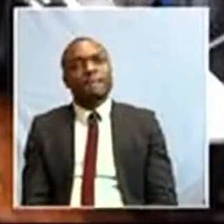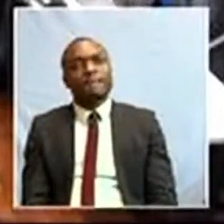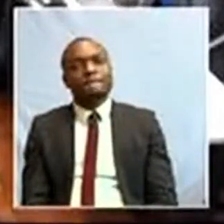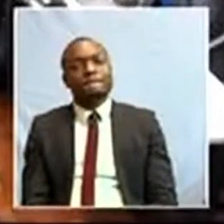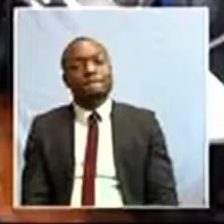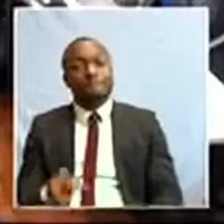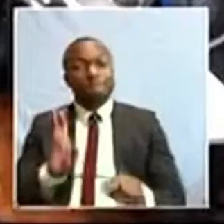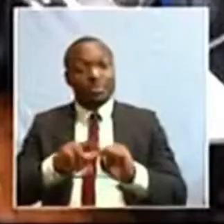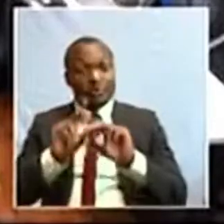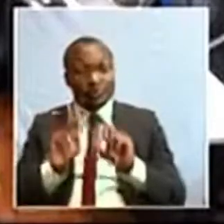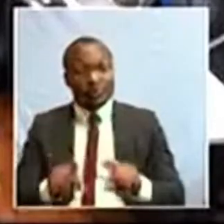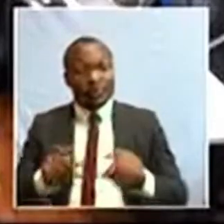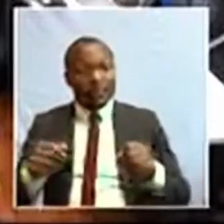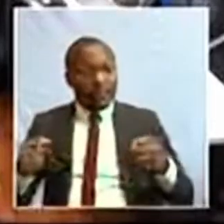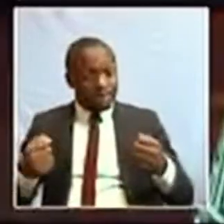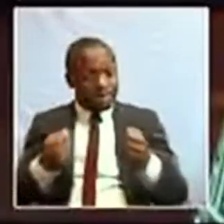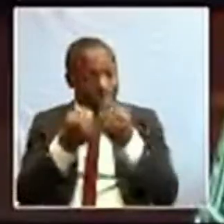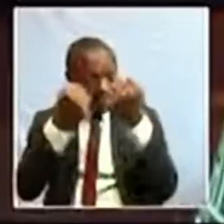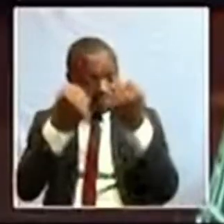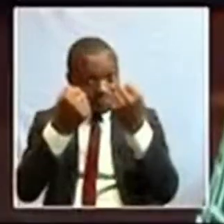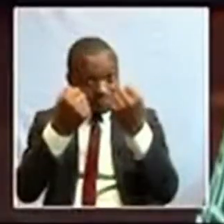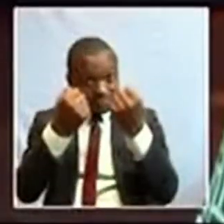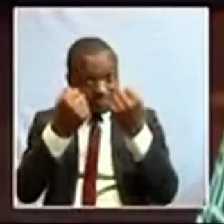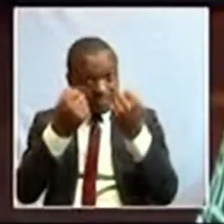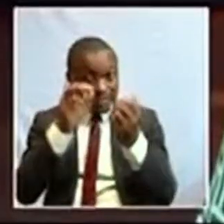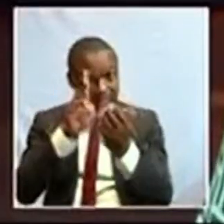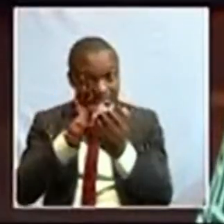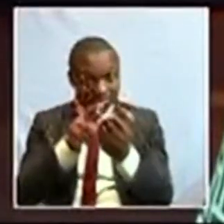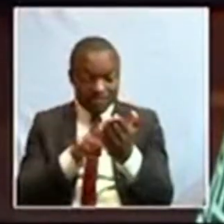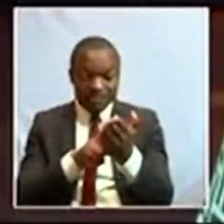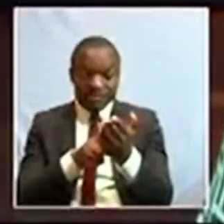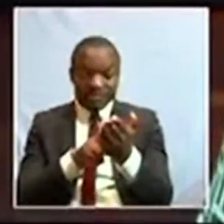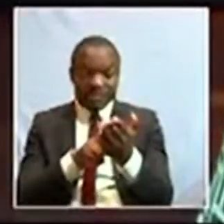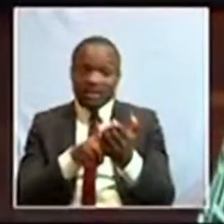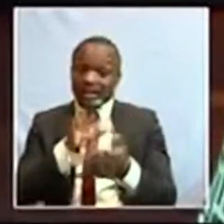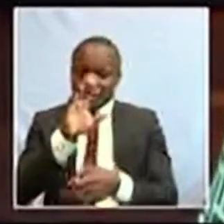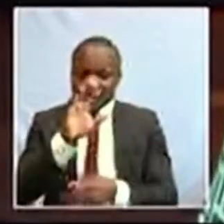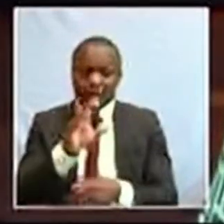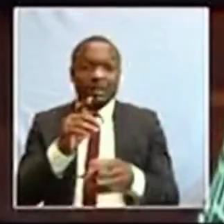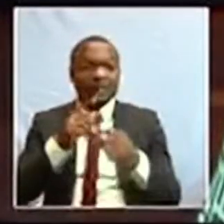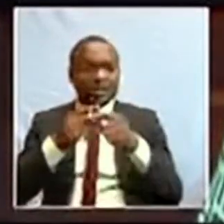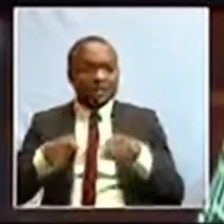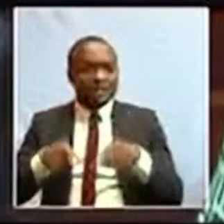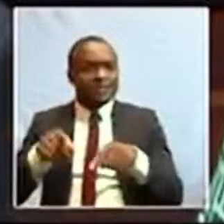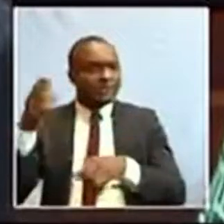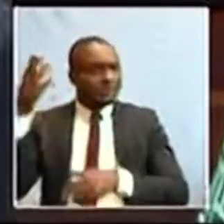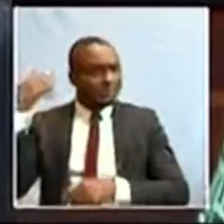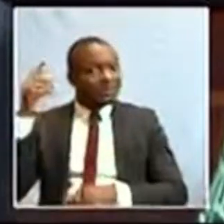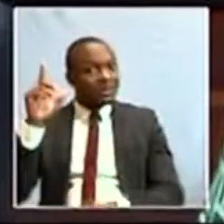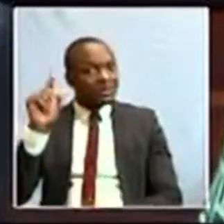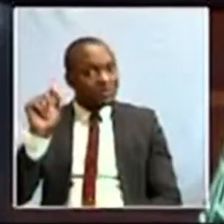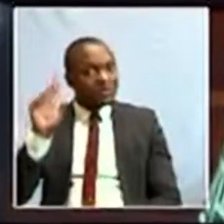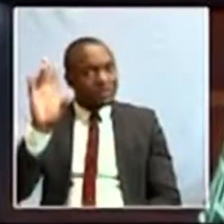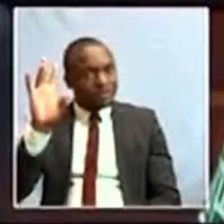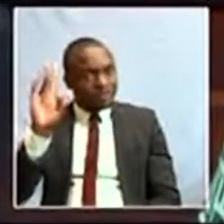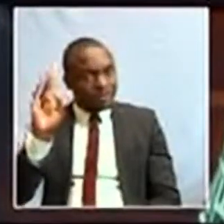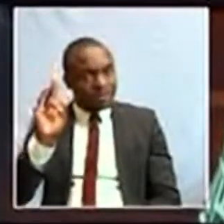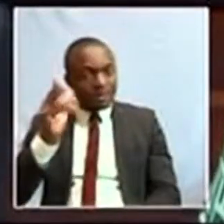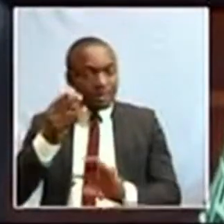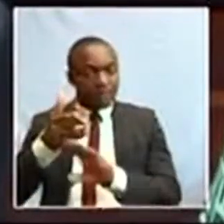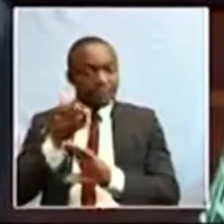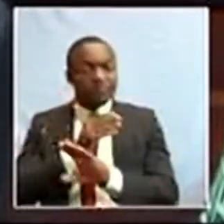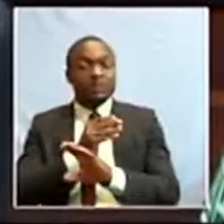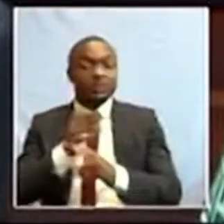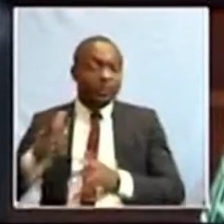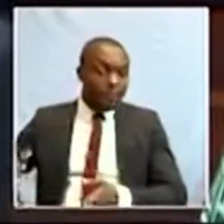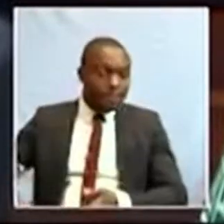Yeah, Chair, I think the accidents, I think, report formalities, I think, they were done some time back in 2017 before being taken